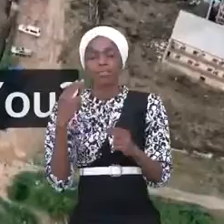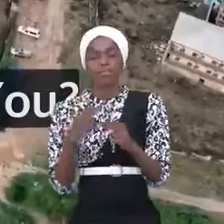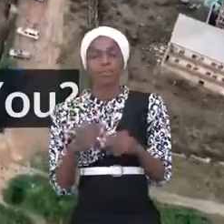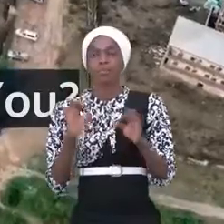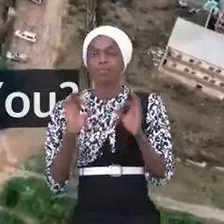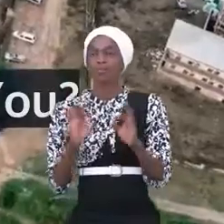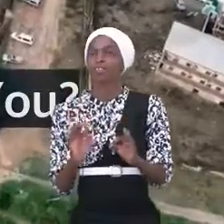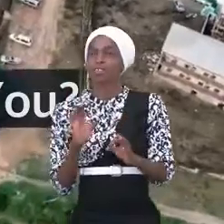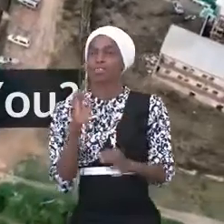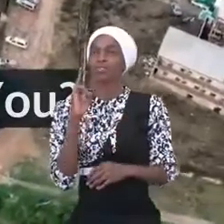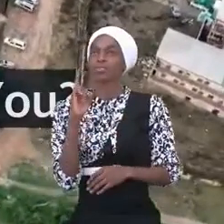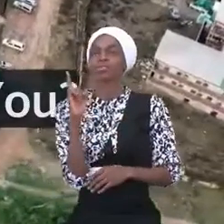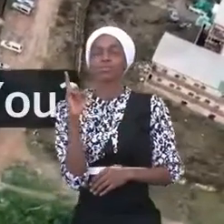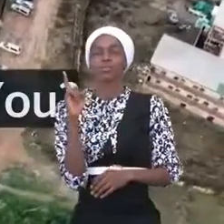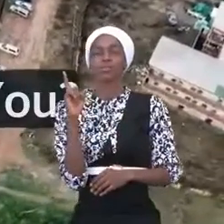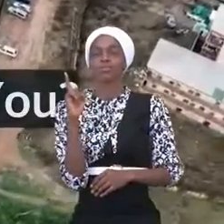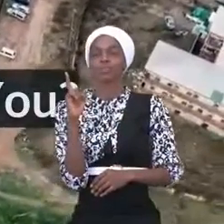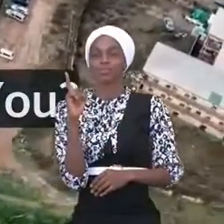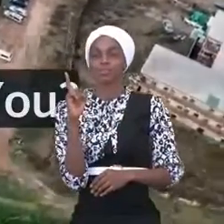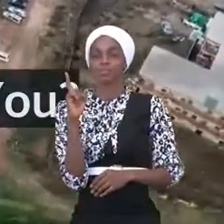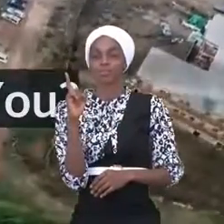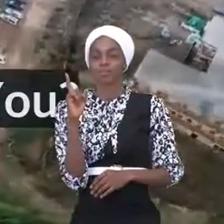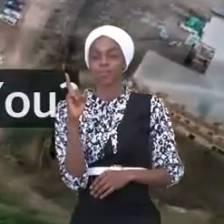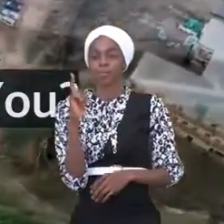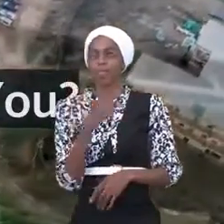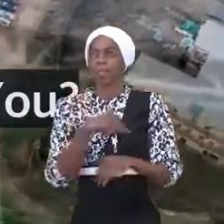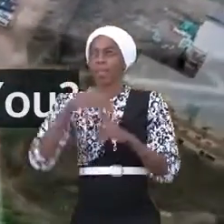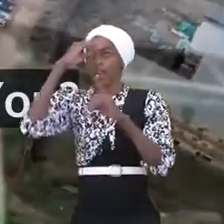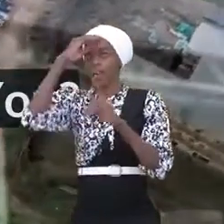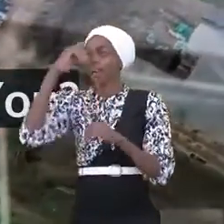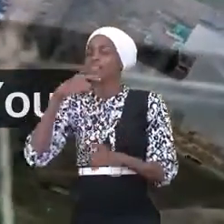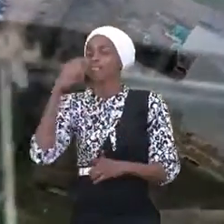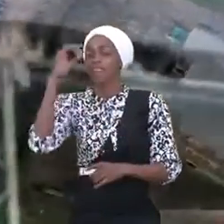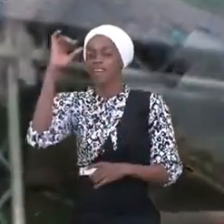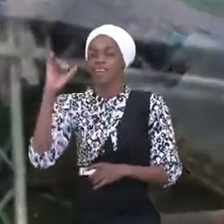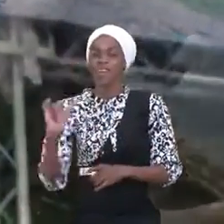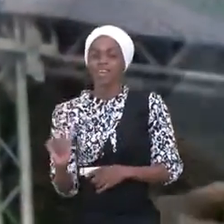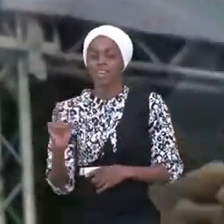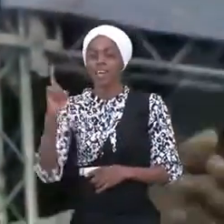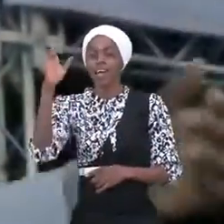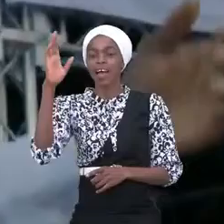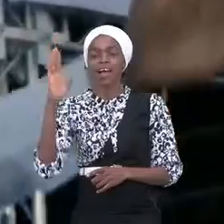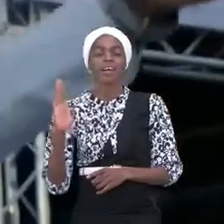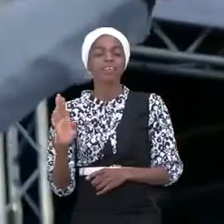what new feet? And he said, Yahweh.